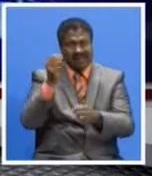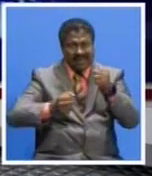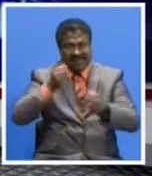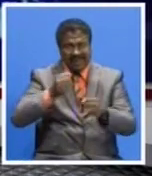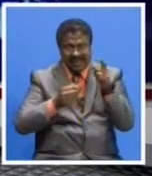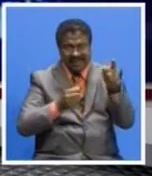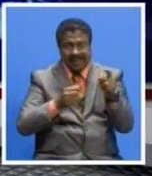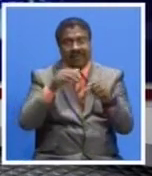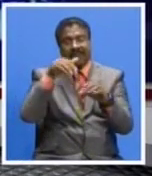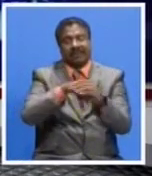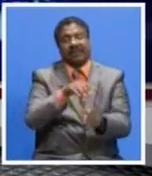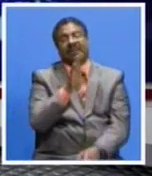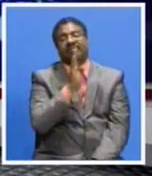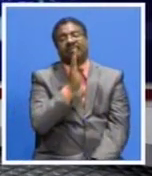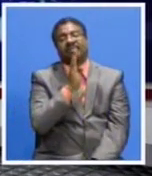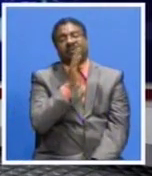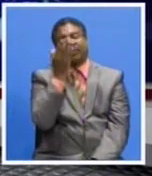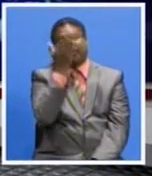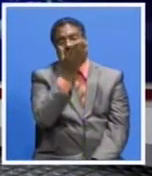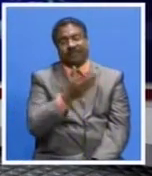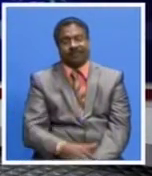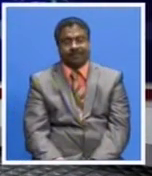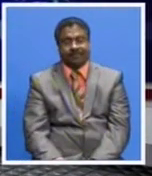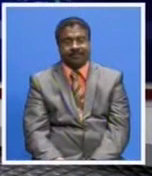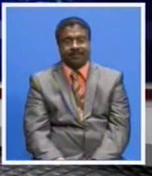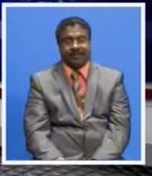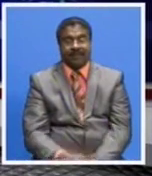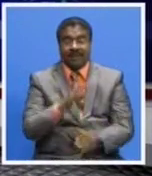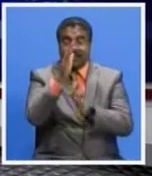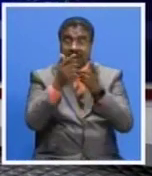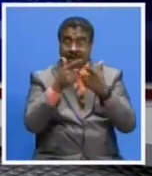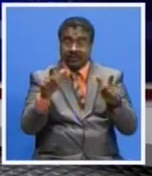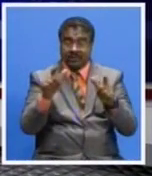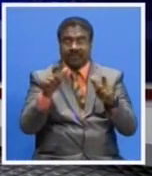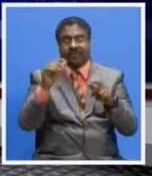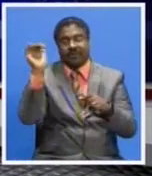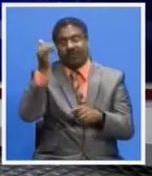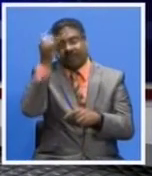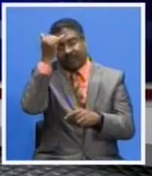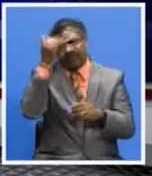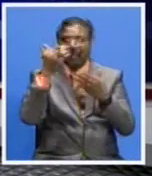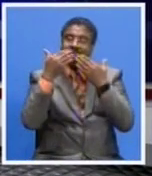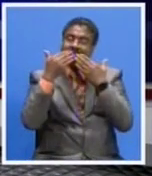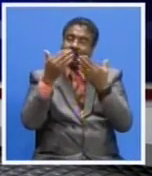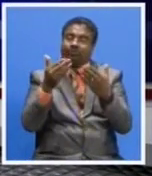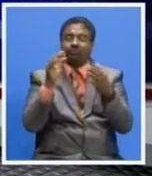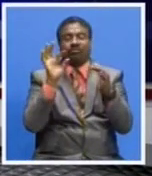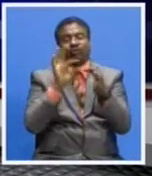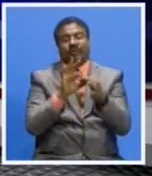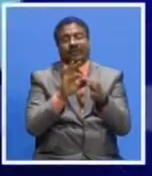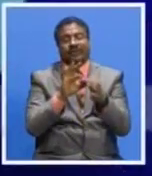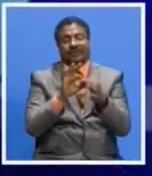the Antwerp Invitational Gala in Belgium. Doing sign language is Johannes Getana. Thank you so much for joining us.